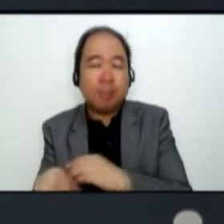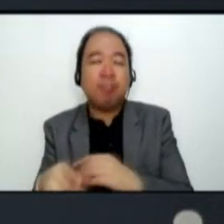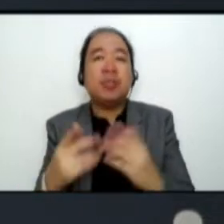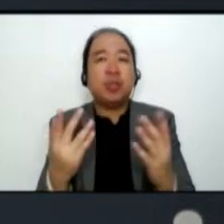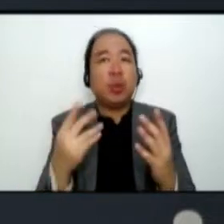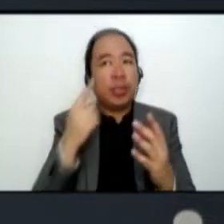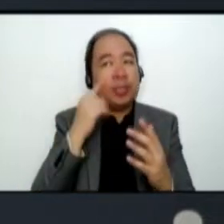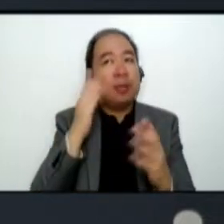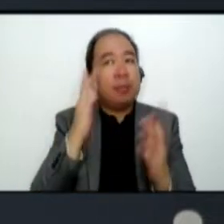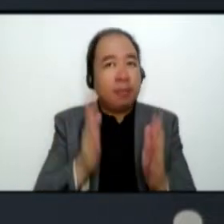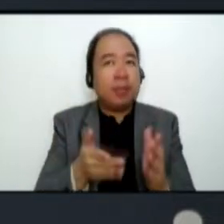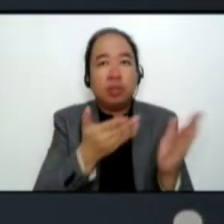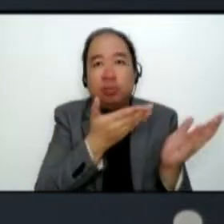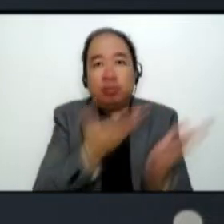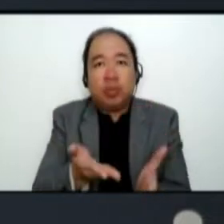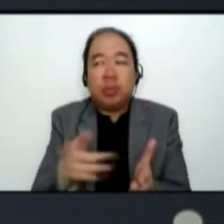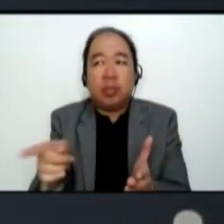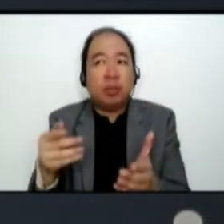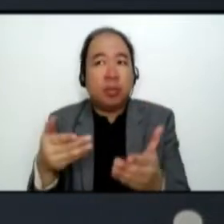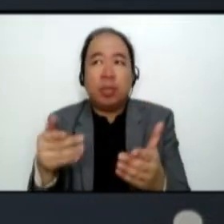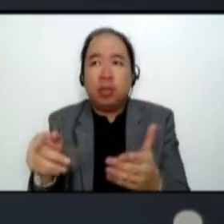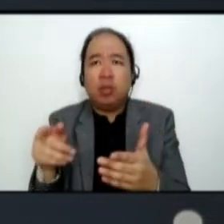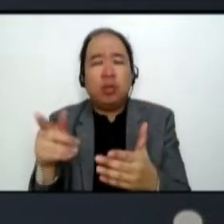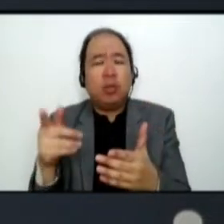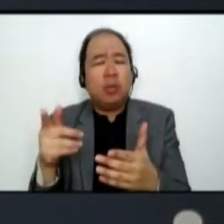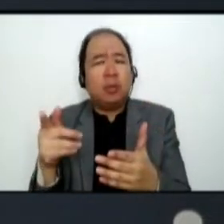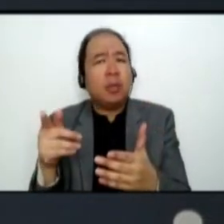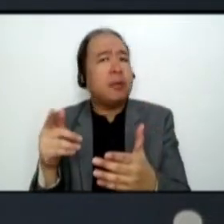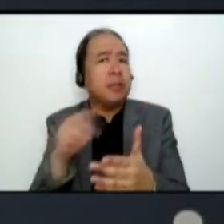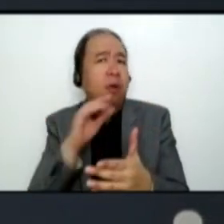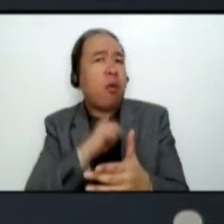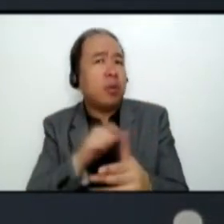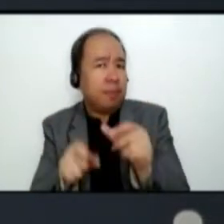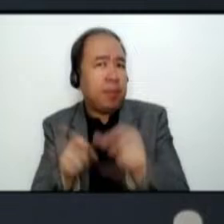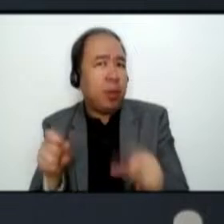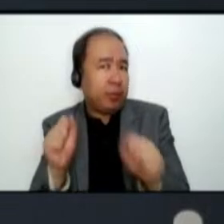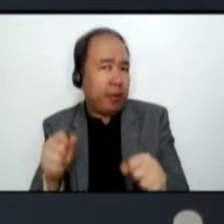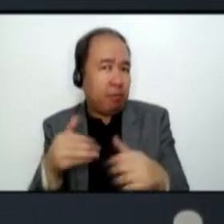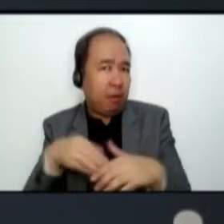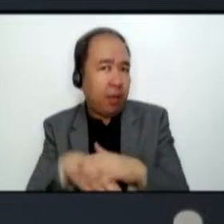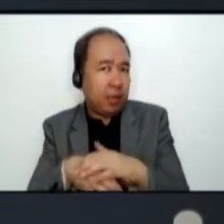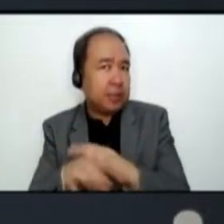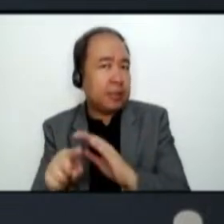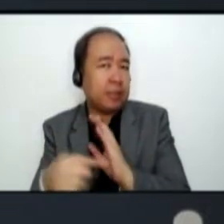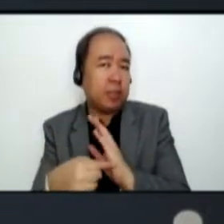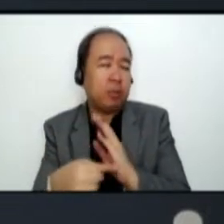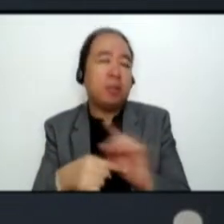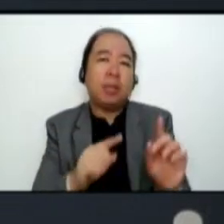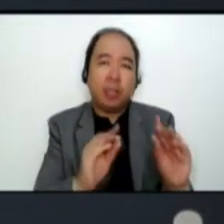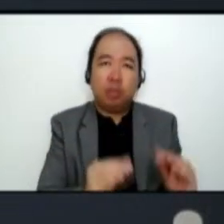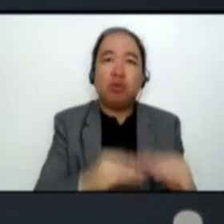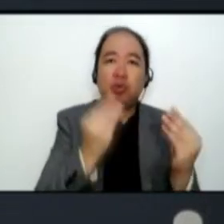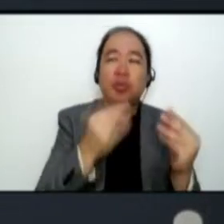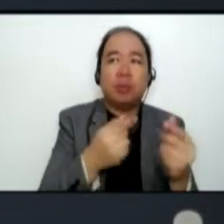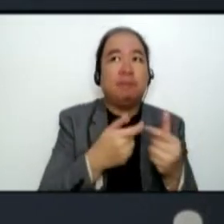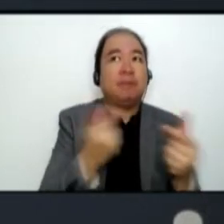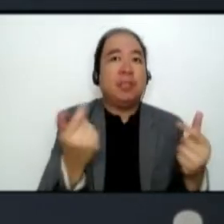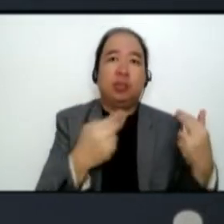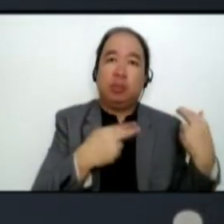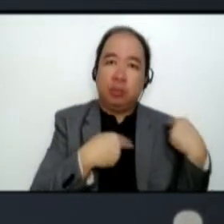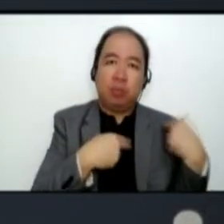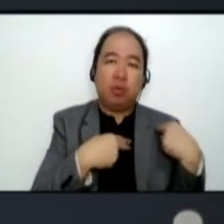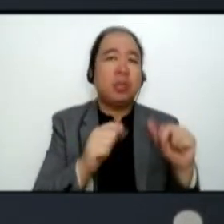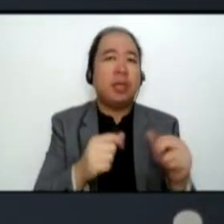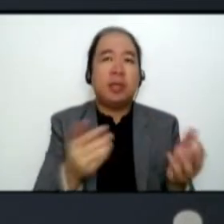senior citizens get that access. And youth can play a big role. They are the bridge to that. And in our work, we have found that you just add the